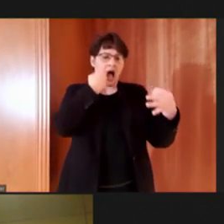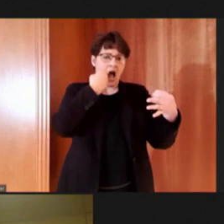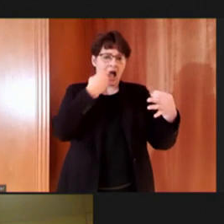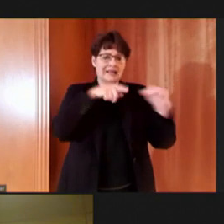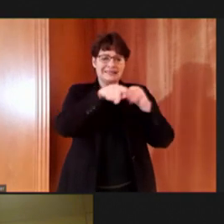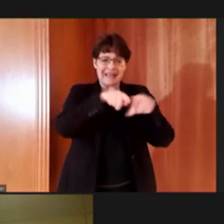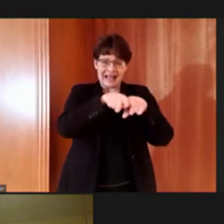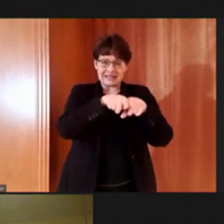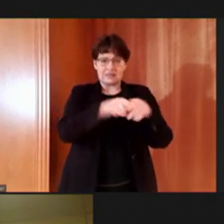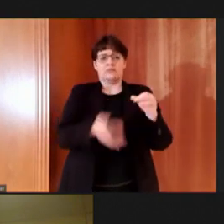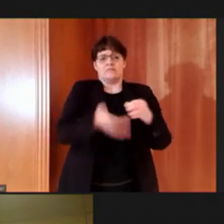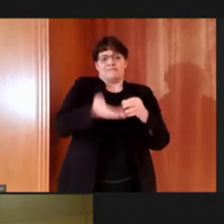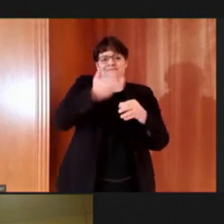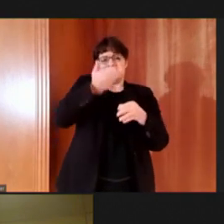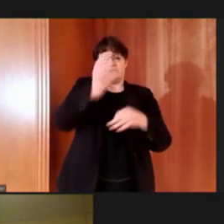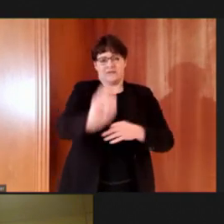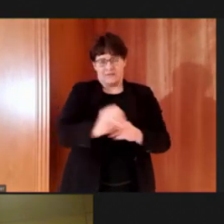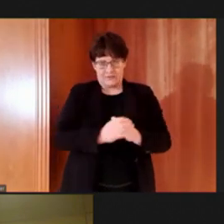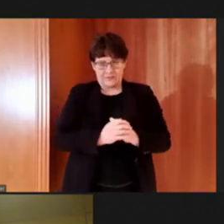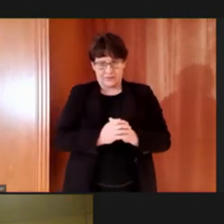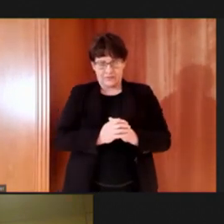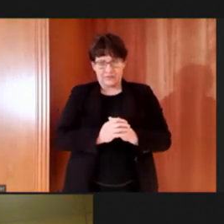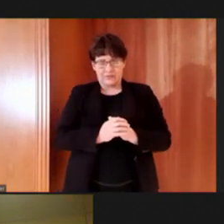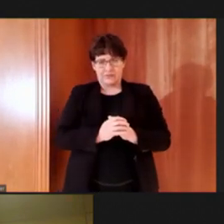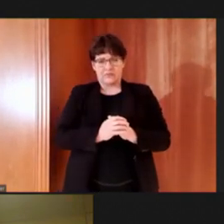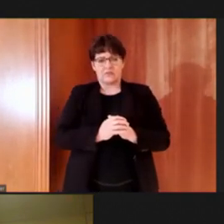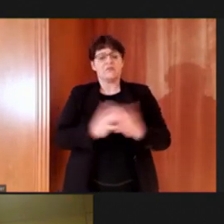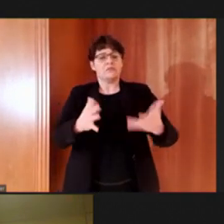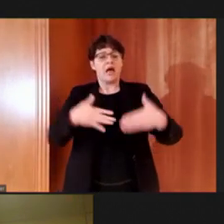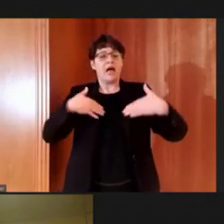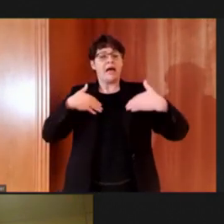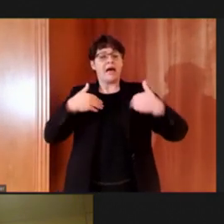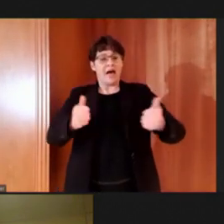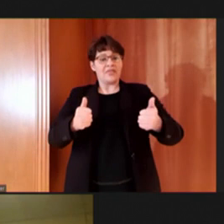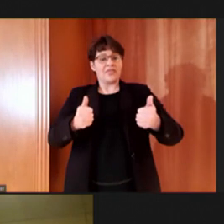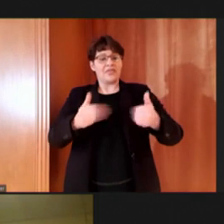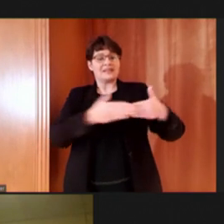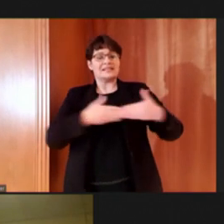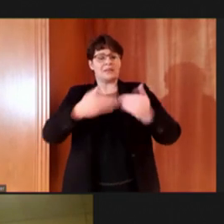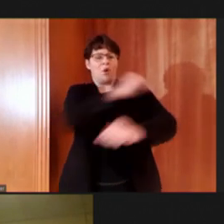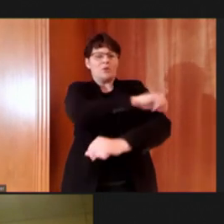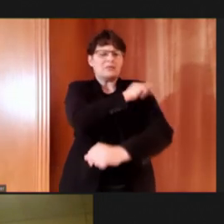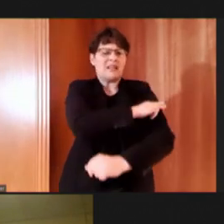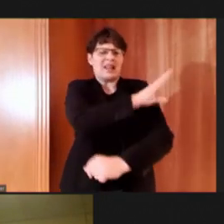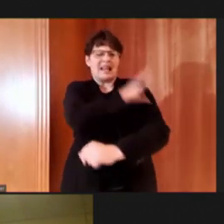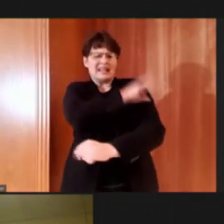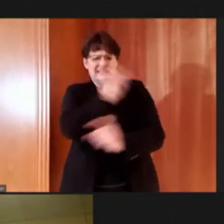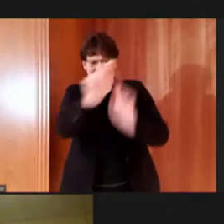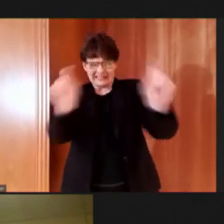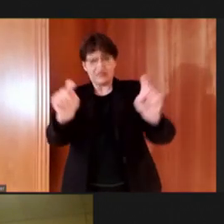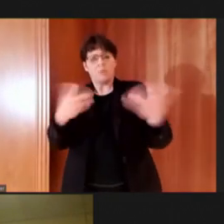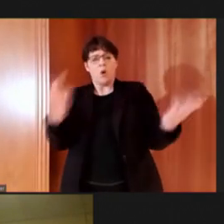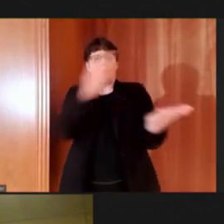well. We've been able to strengthen our health care systems by making